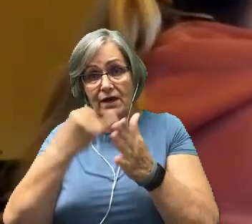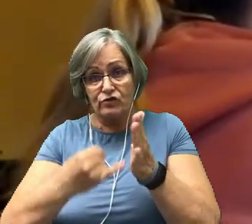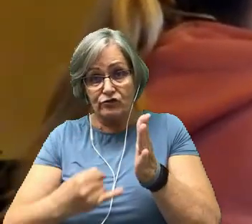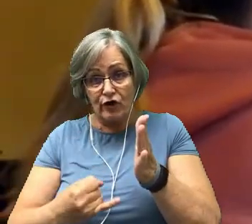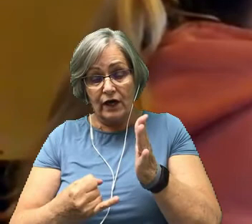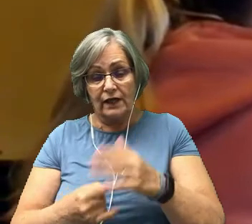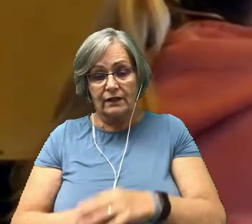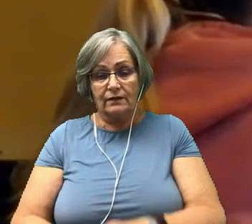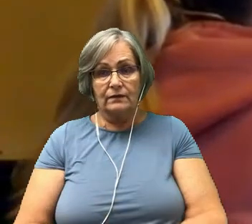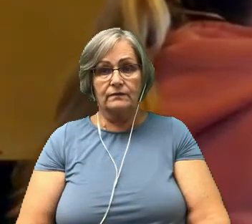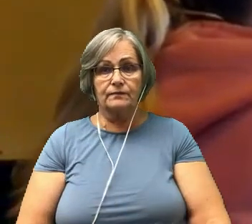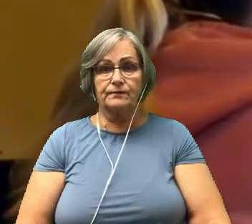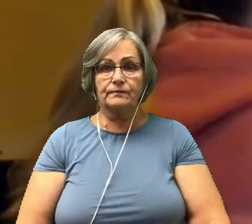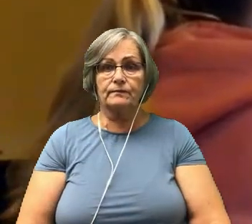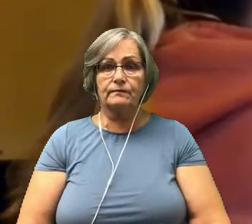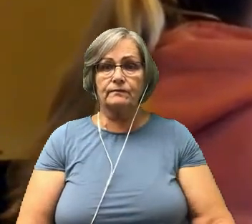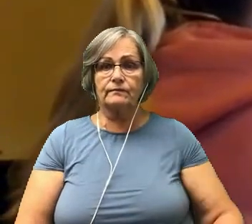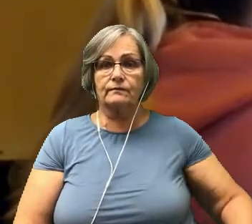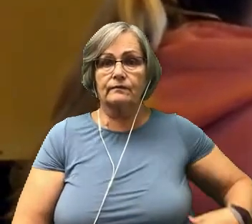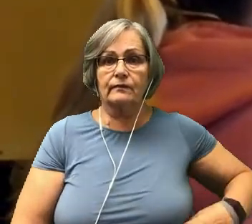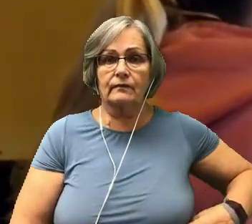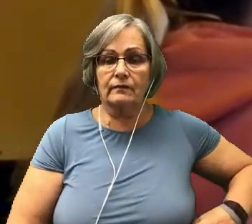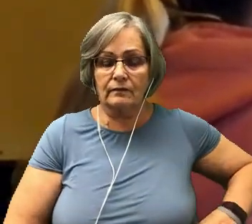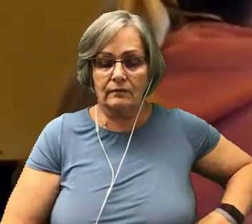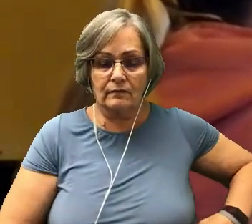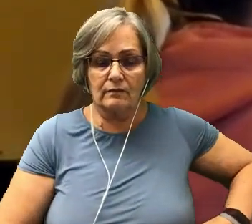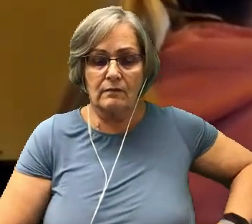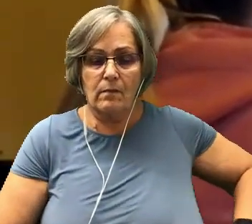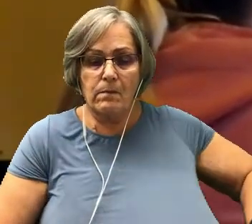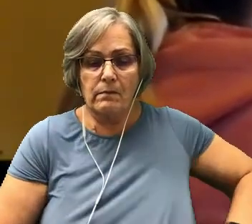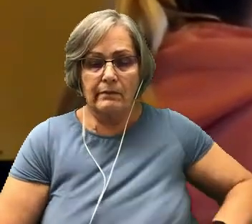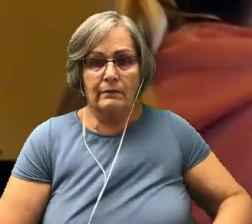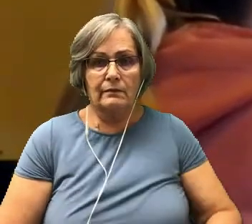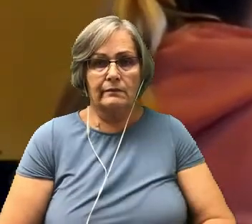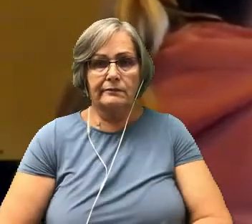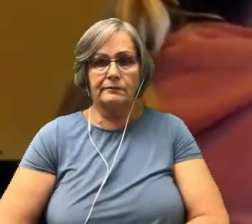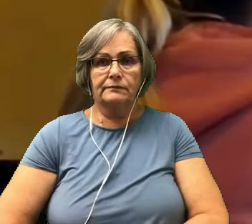best. And it's okay if it doesn't look perfect, right?